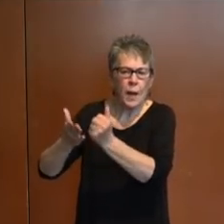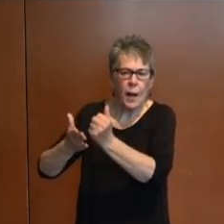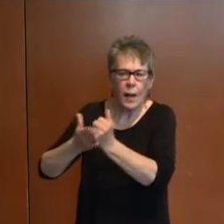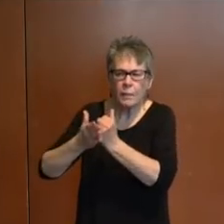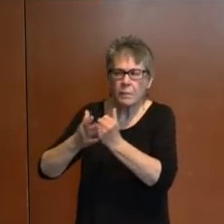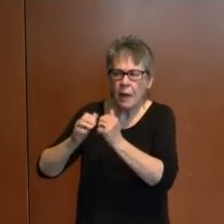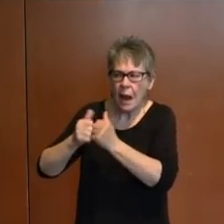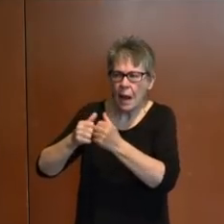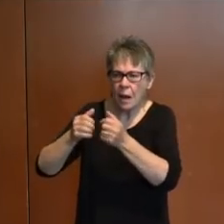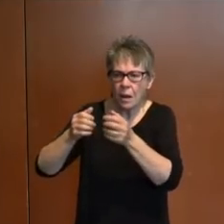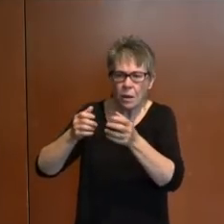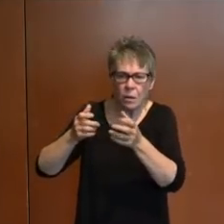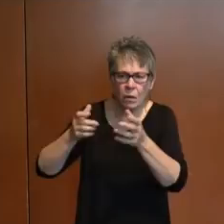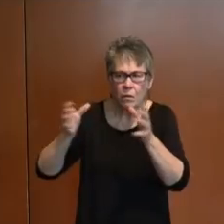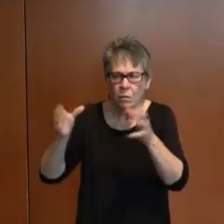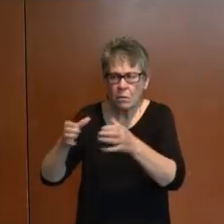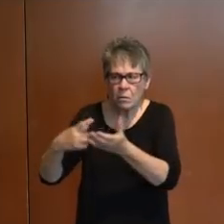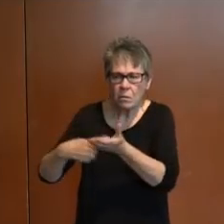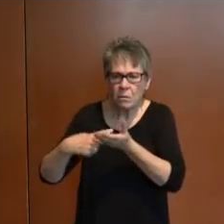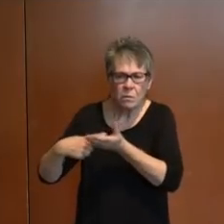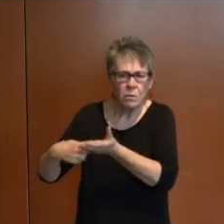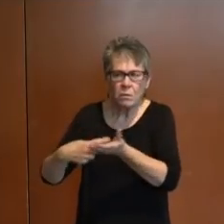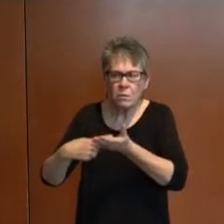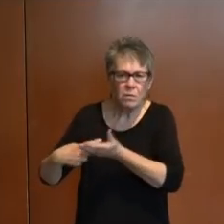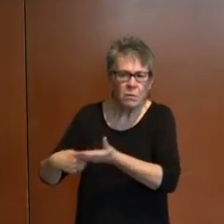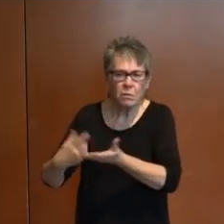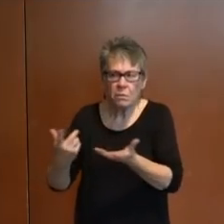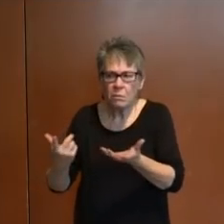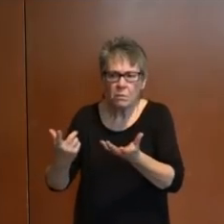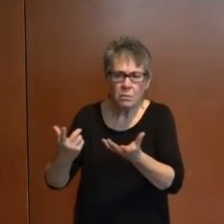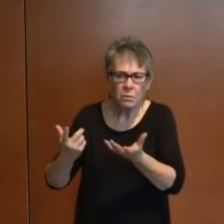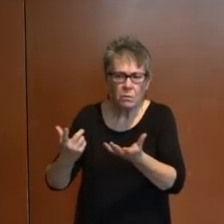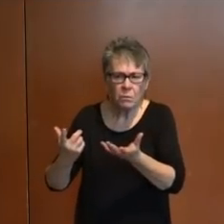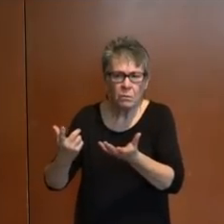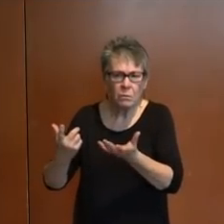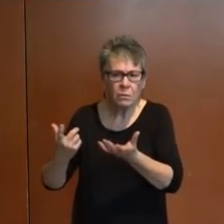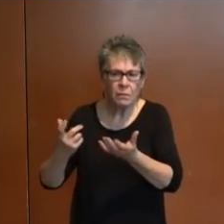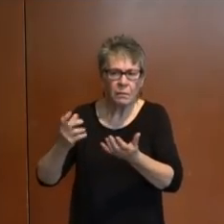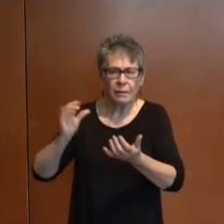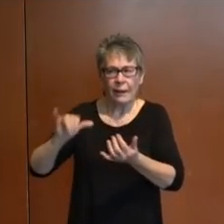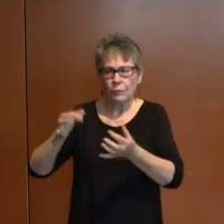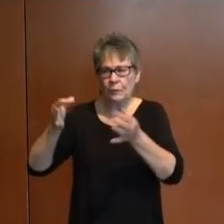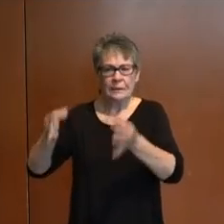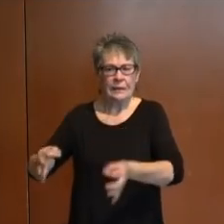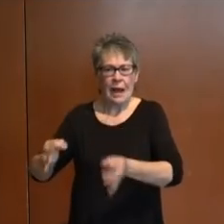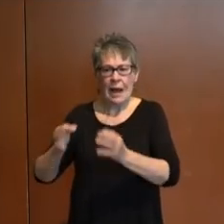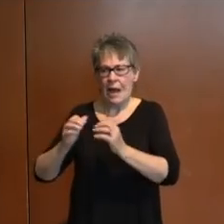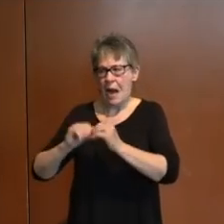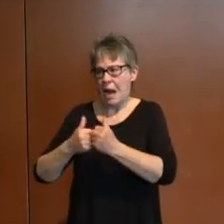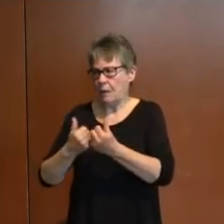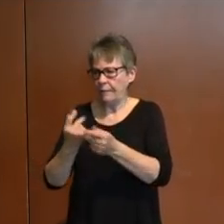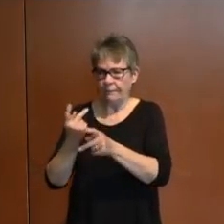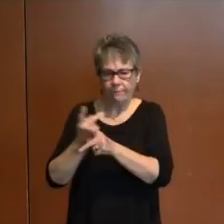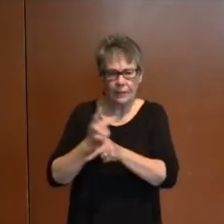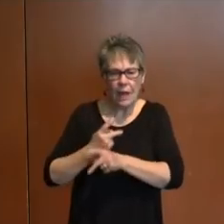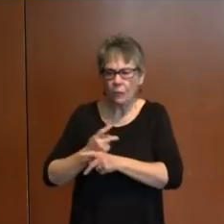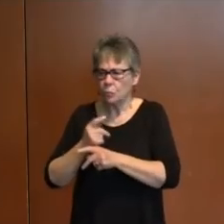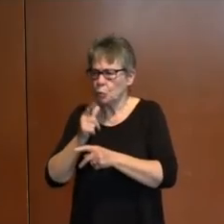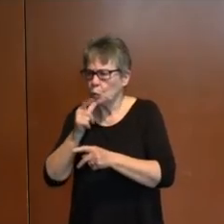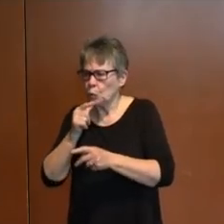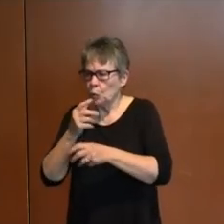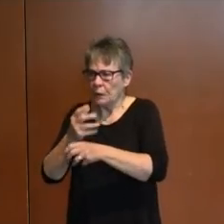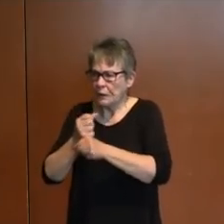participate. And one of the items that we will be addressing together are the bioethical